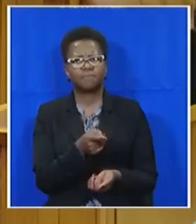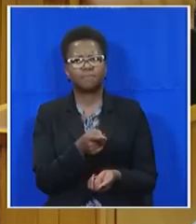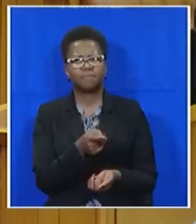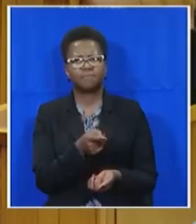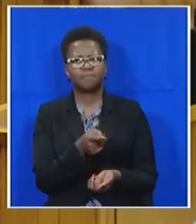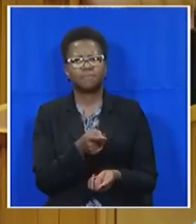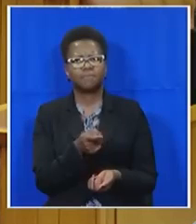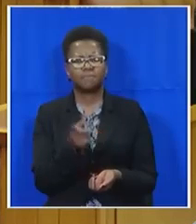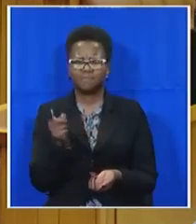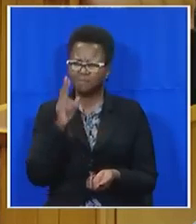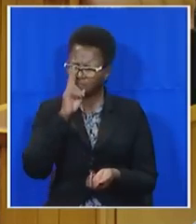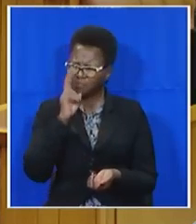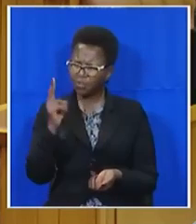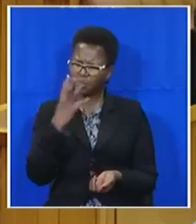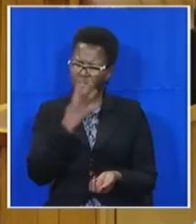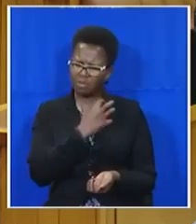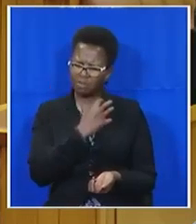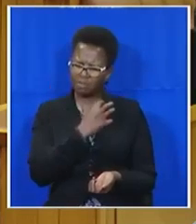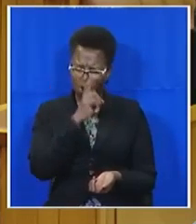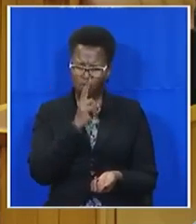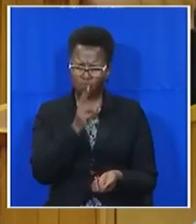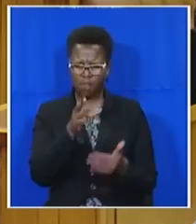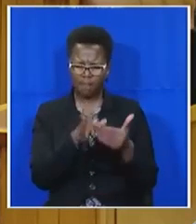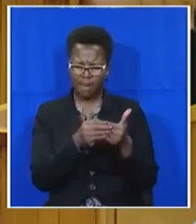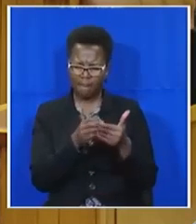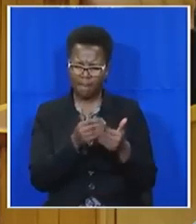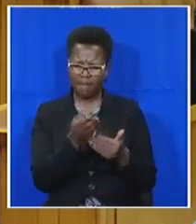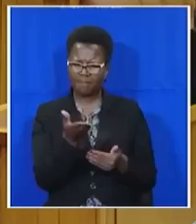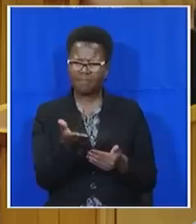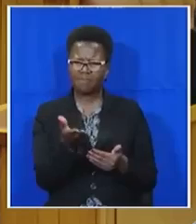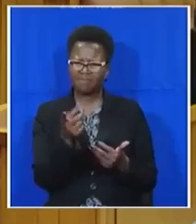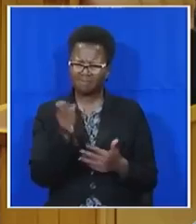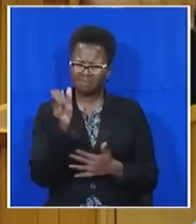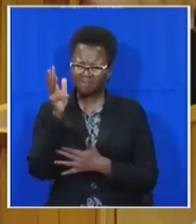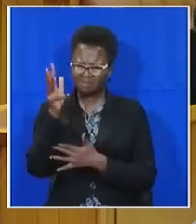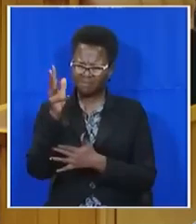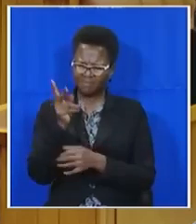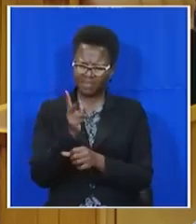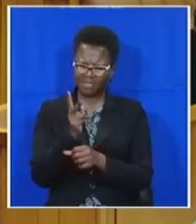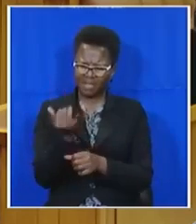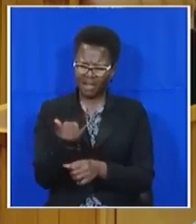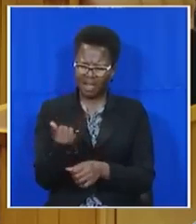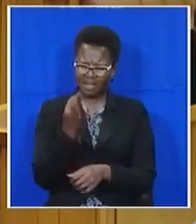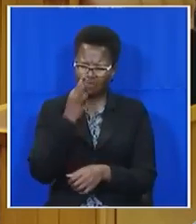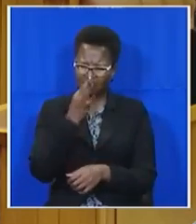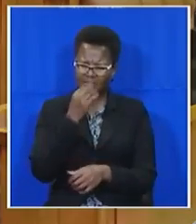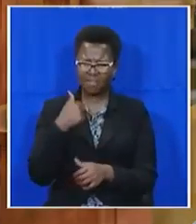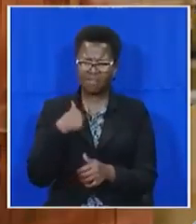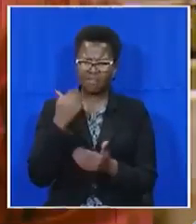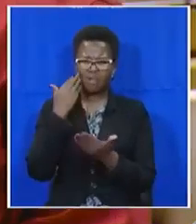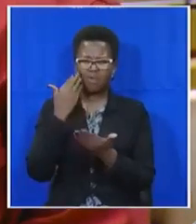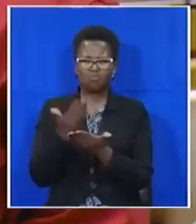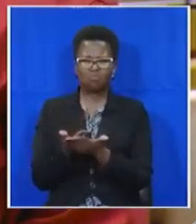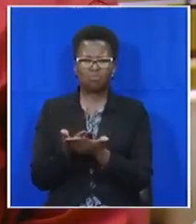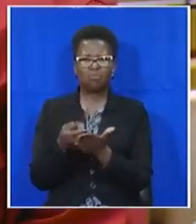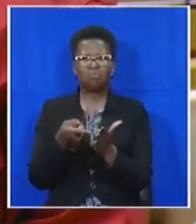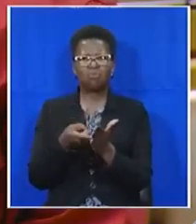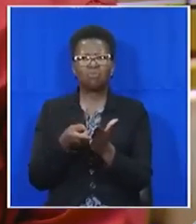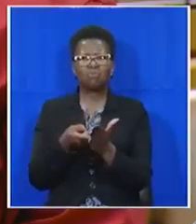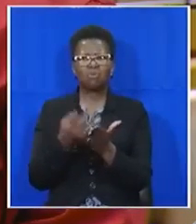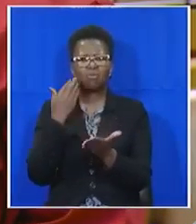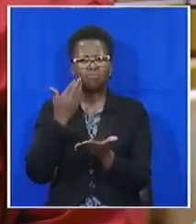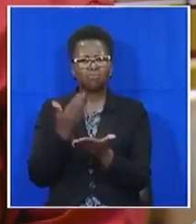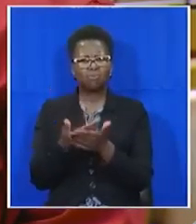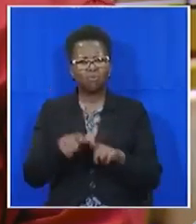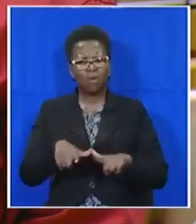The Honorable Minister speaks, the Honorable Member speaks as if he can show us the proof of the receipt Honorable upon Member. which the